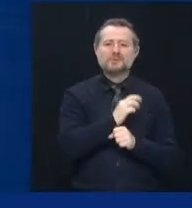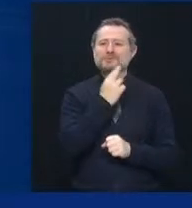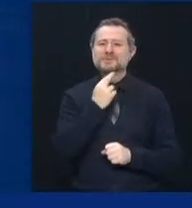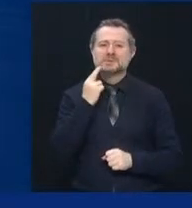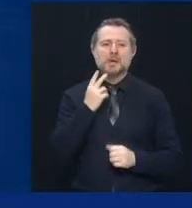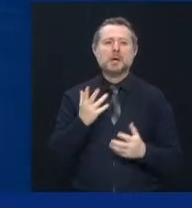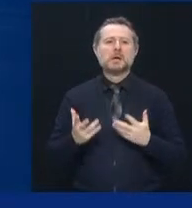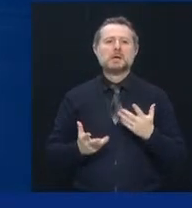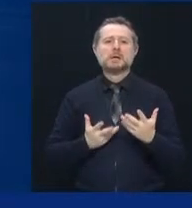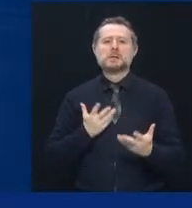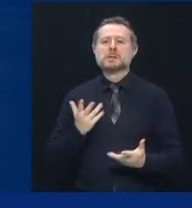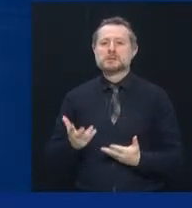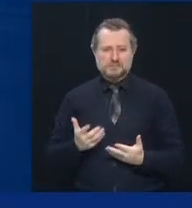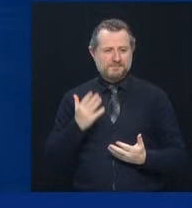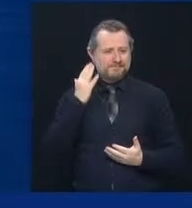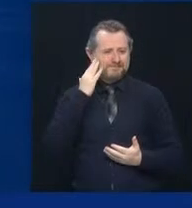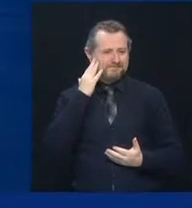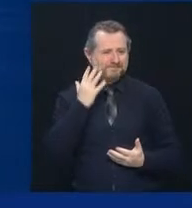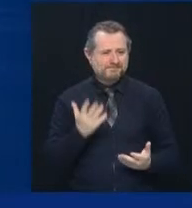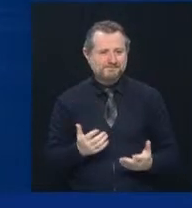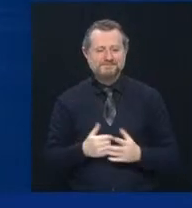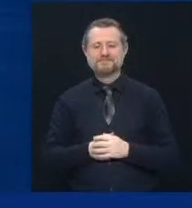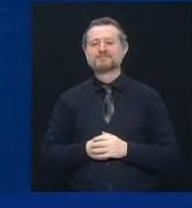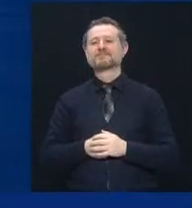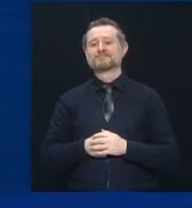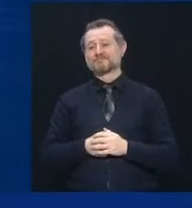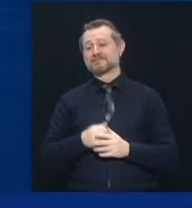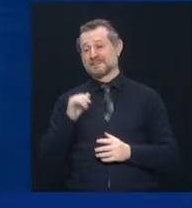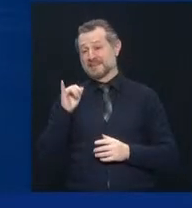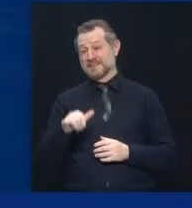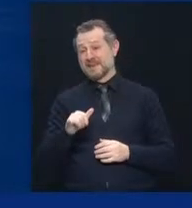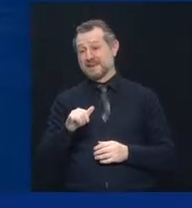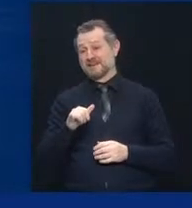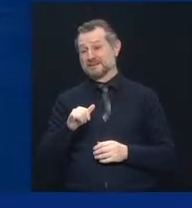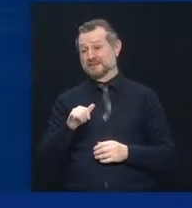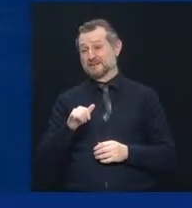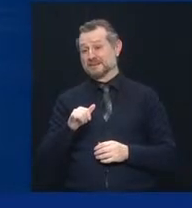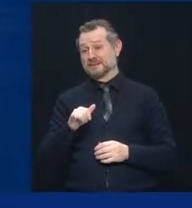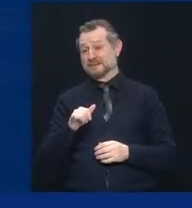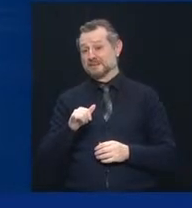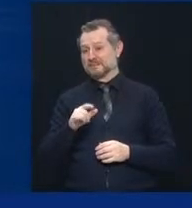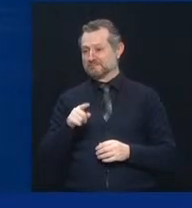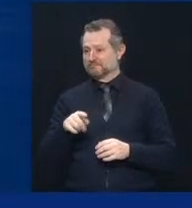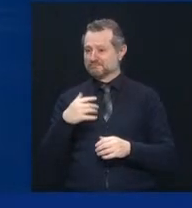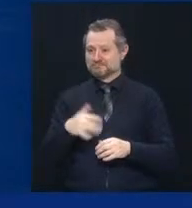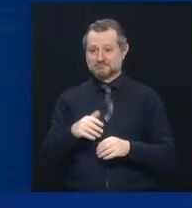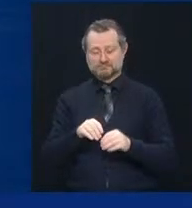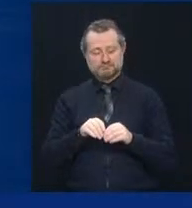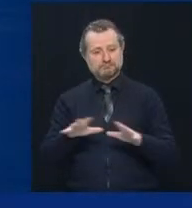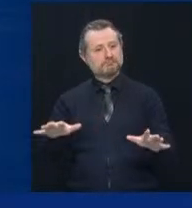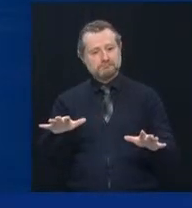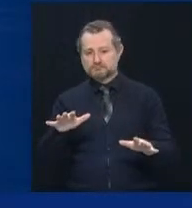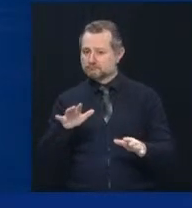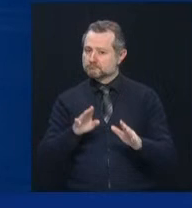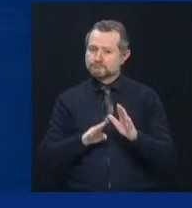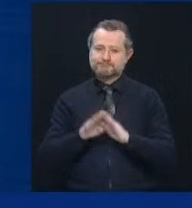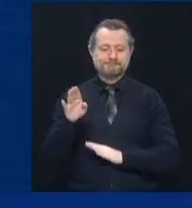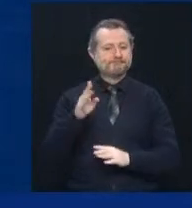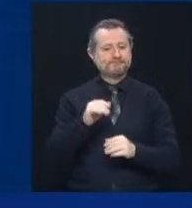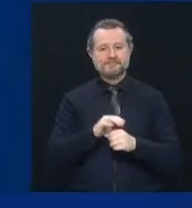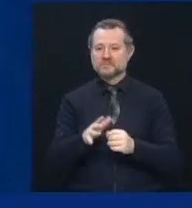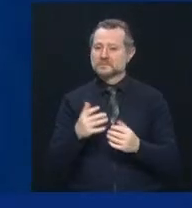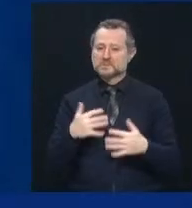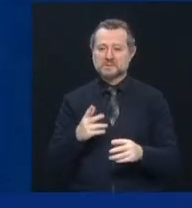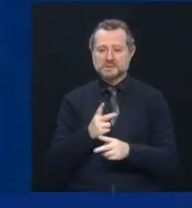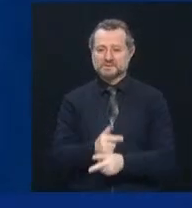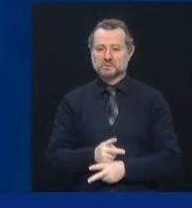is how fast this virus can take off. But we'll have a plan for the New York City restaurants by the end of